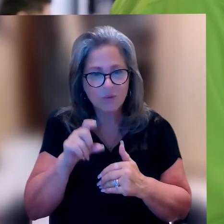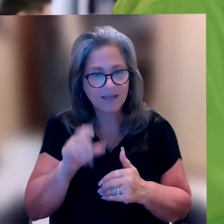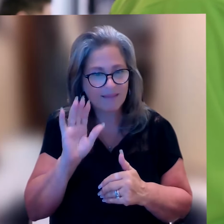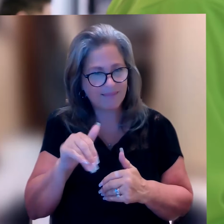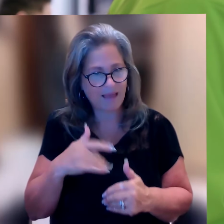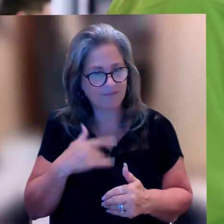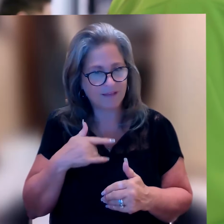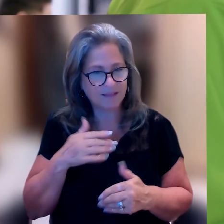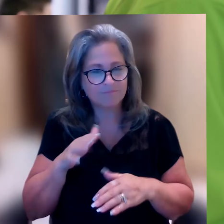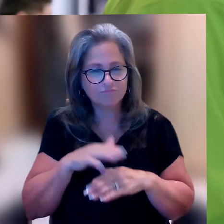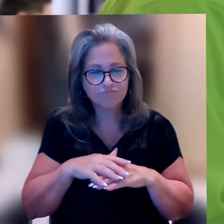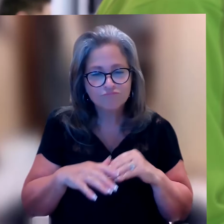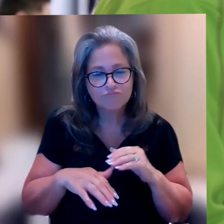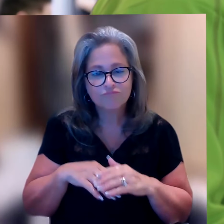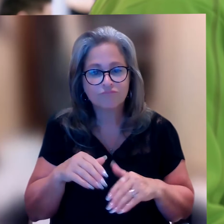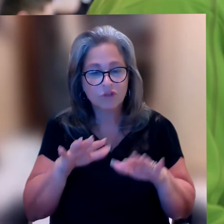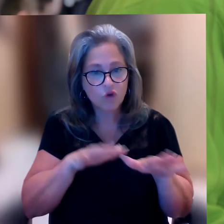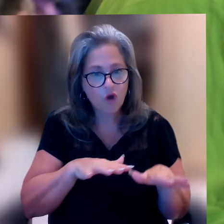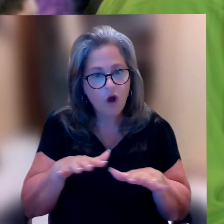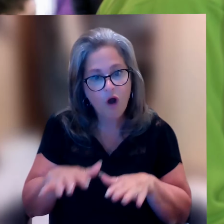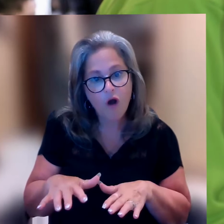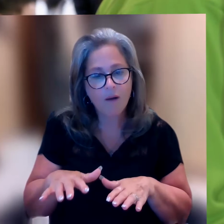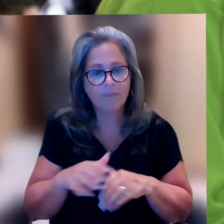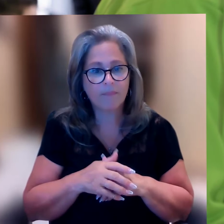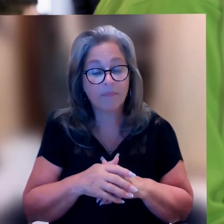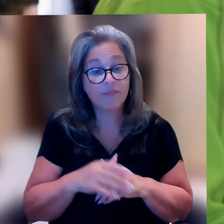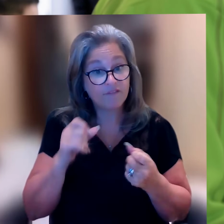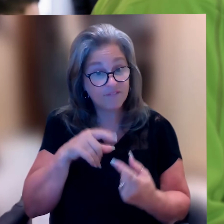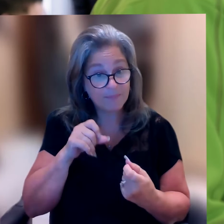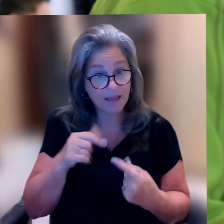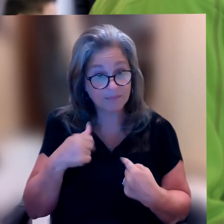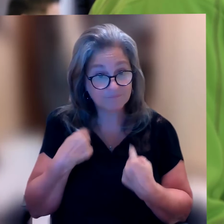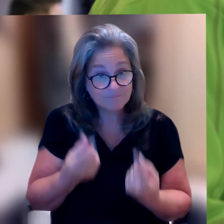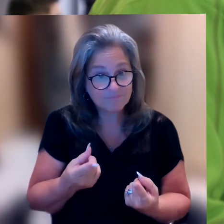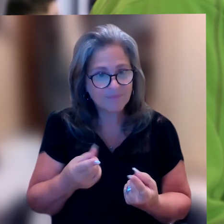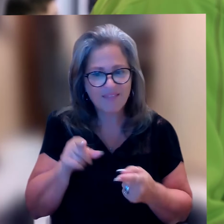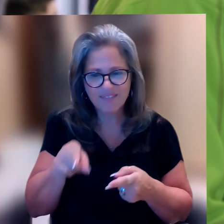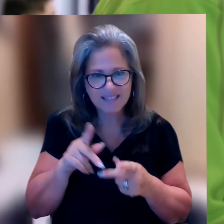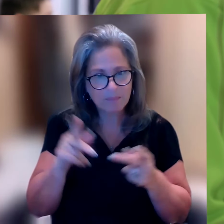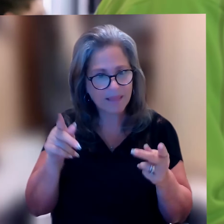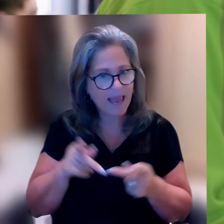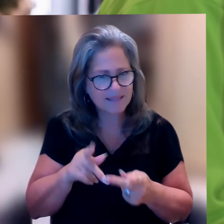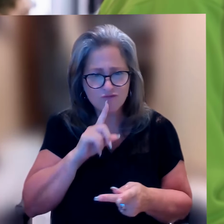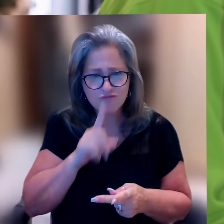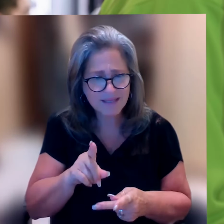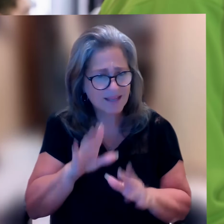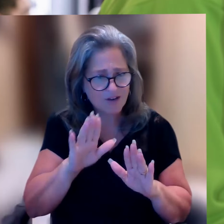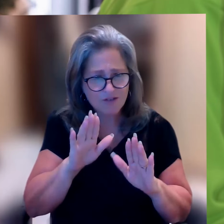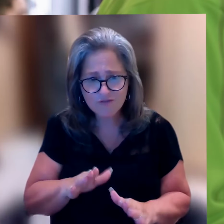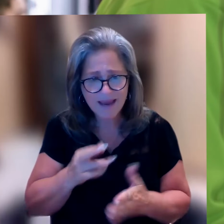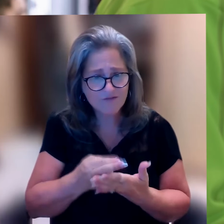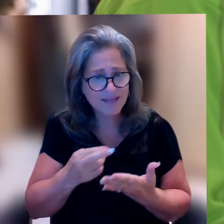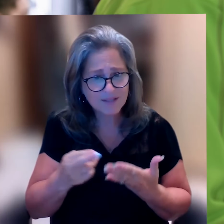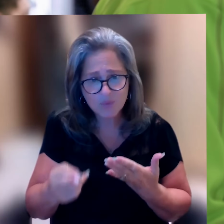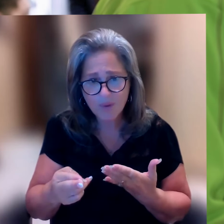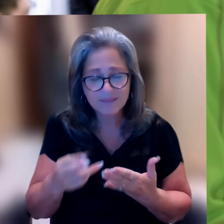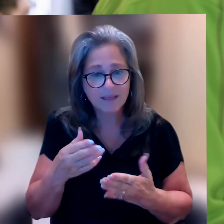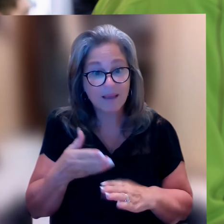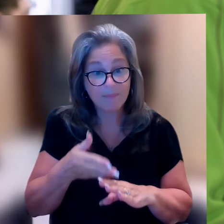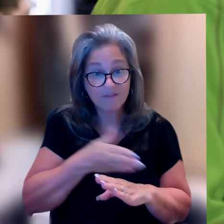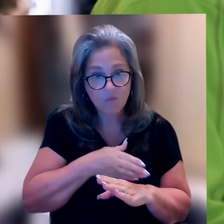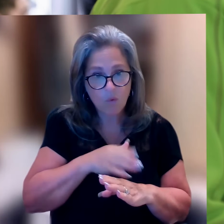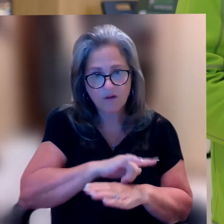output to calm down. The feedback we have gotten is that this space has been a really great resource